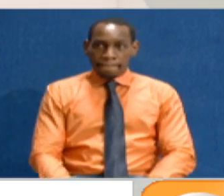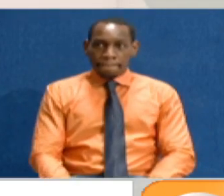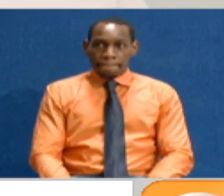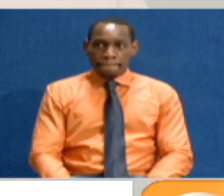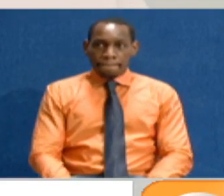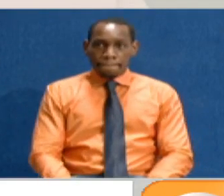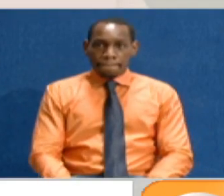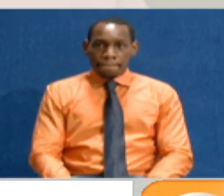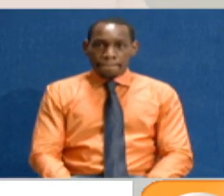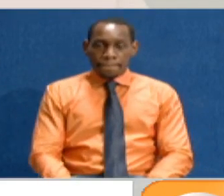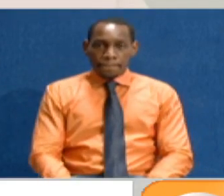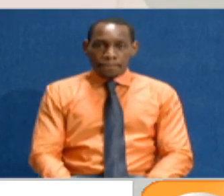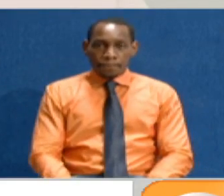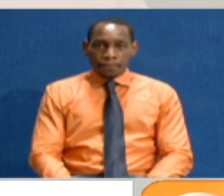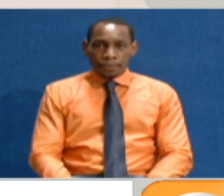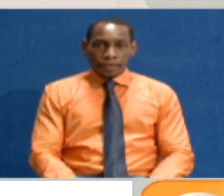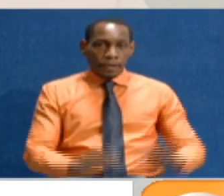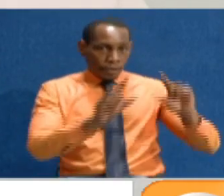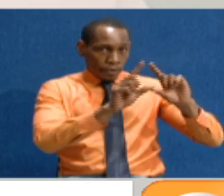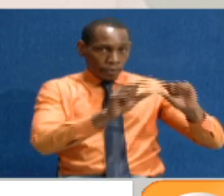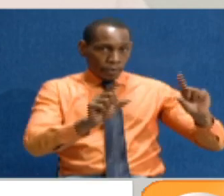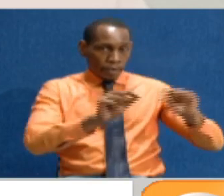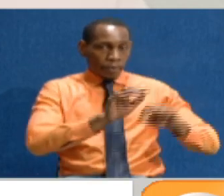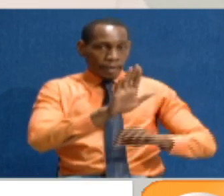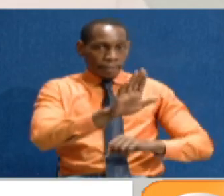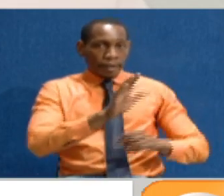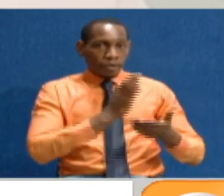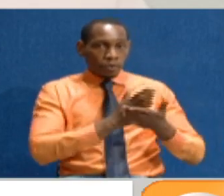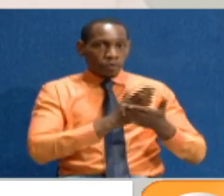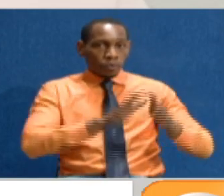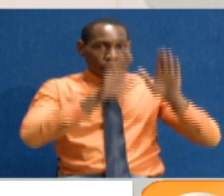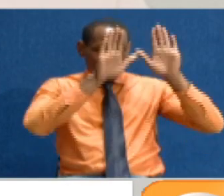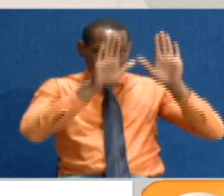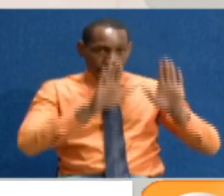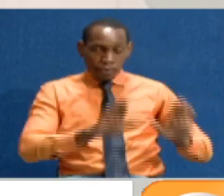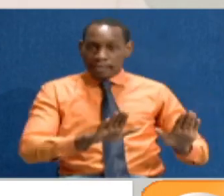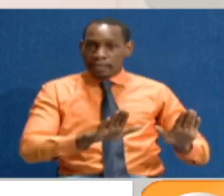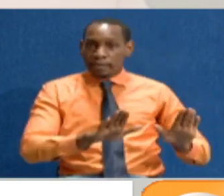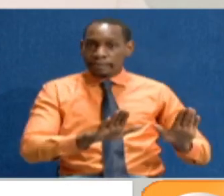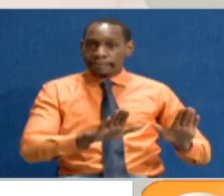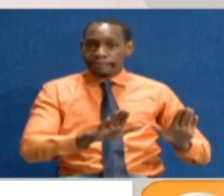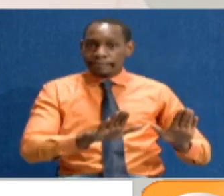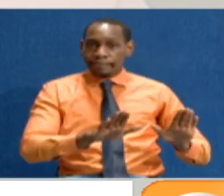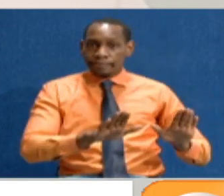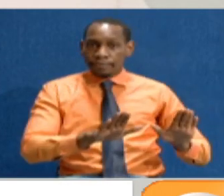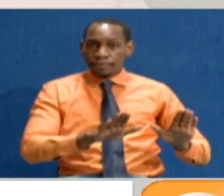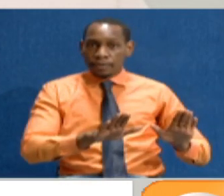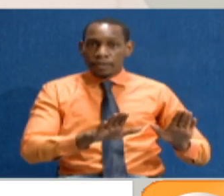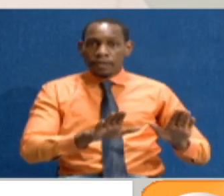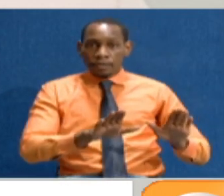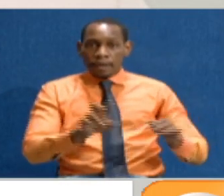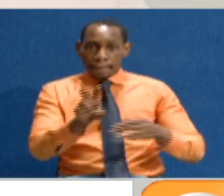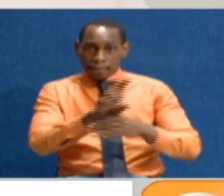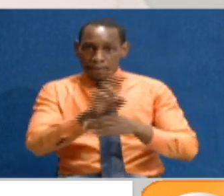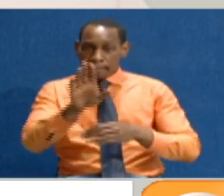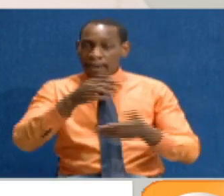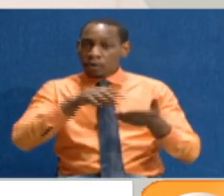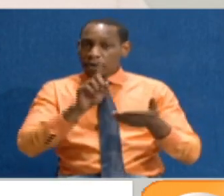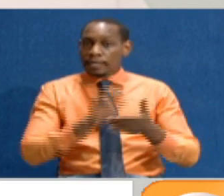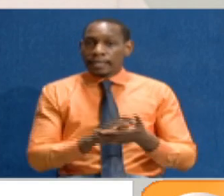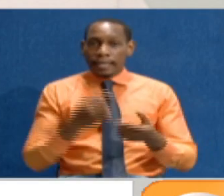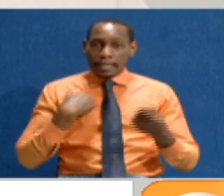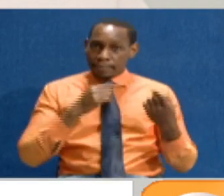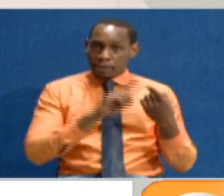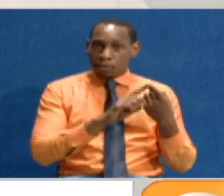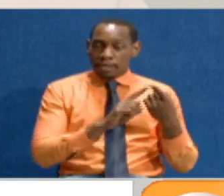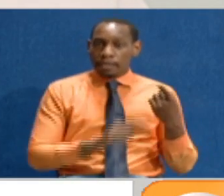what you're raising is really key. And I think what Pete also raised is important. Your observations are right. First